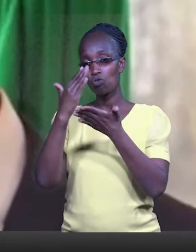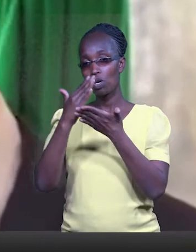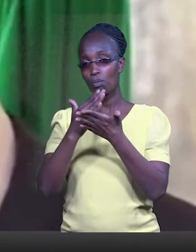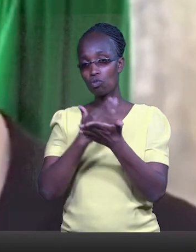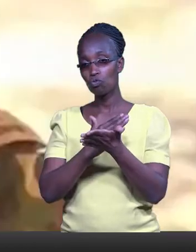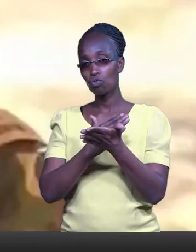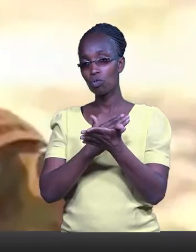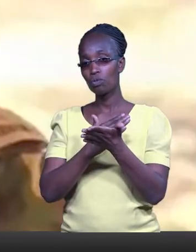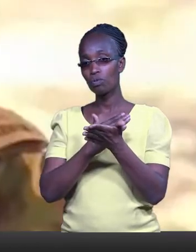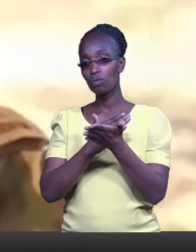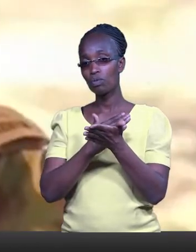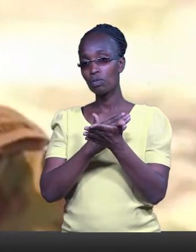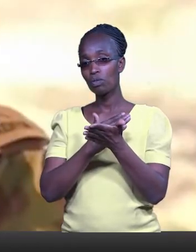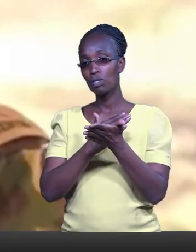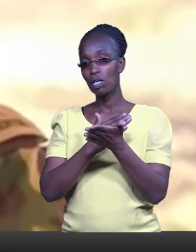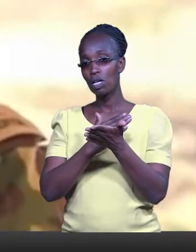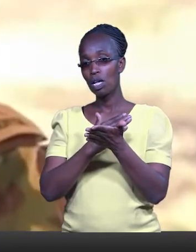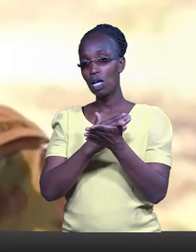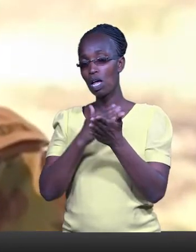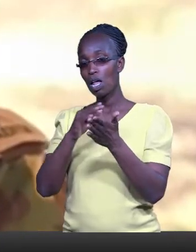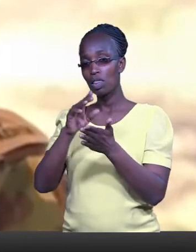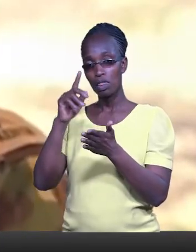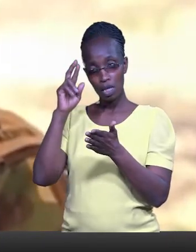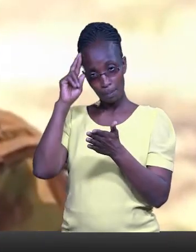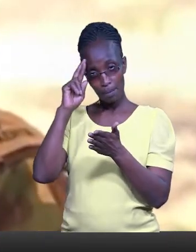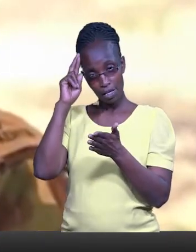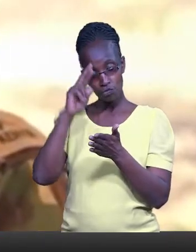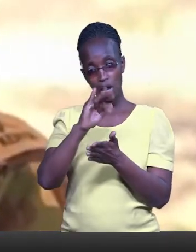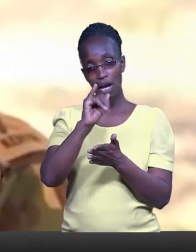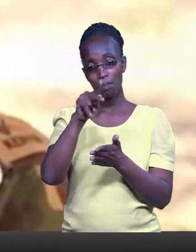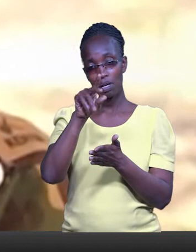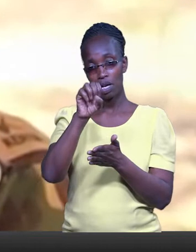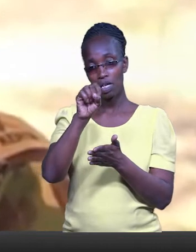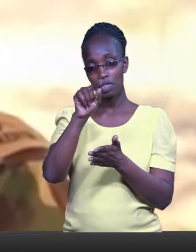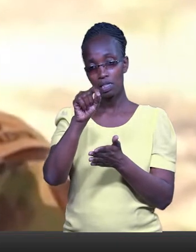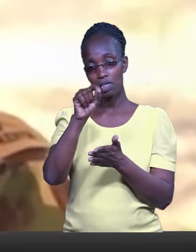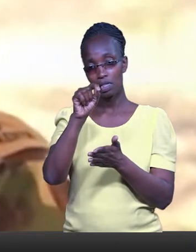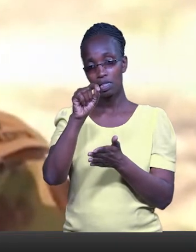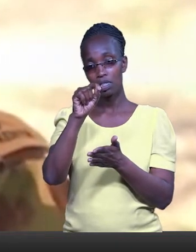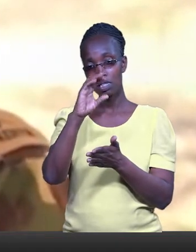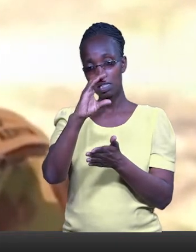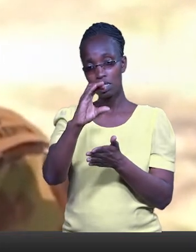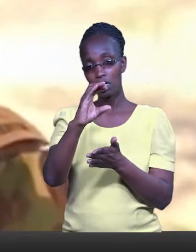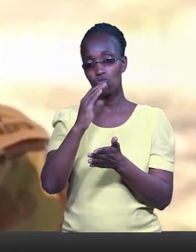the standards. A constituent campus of the IPSTC.